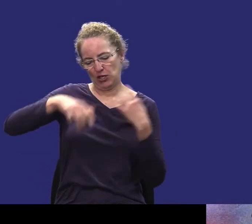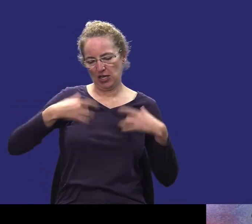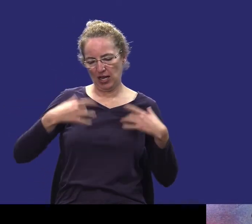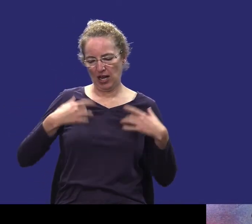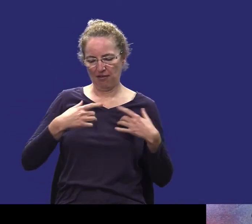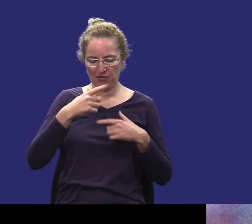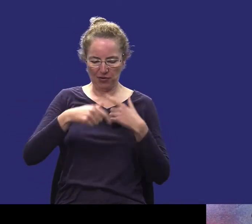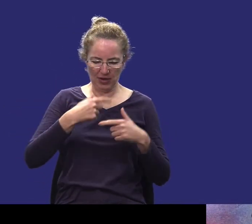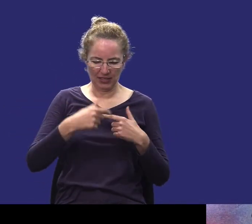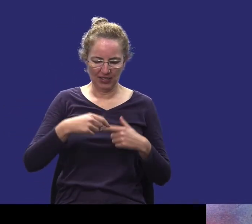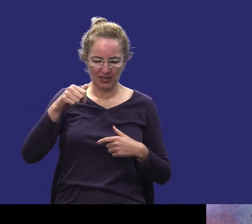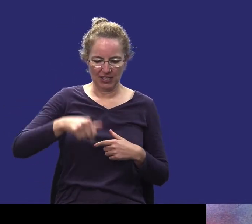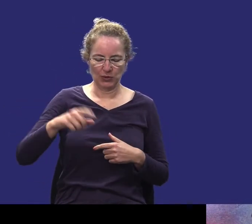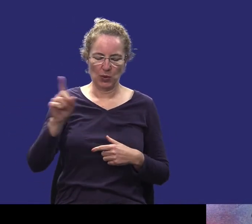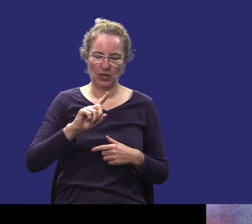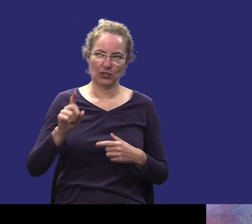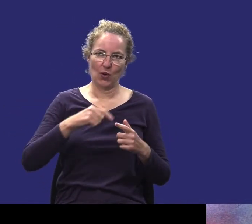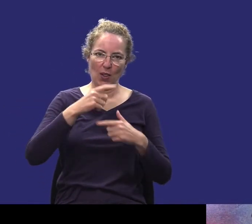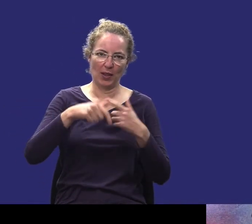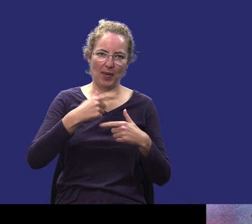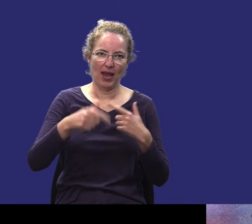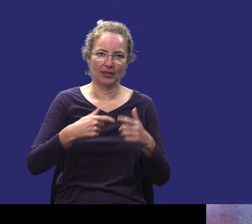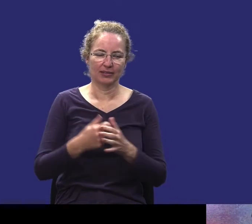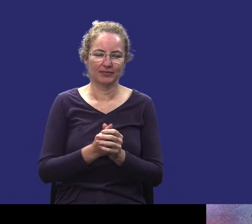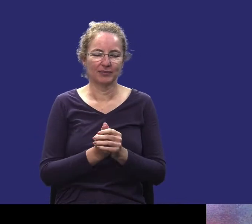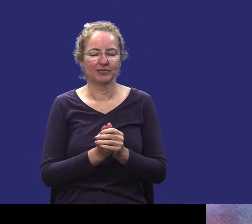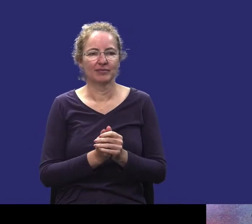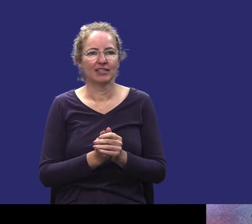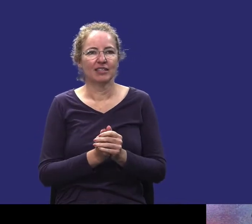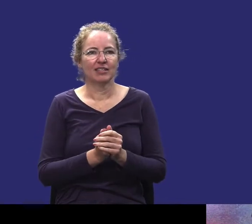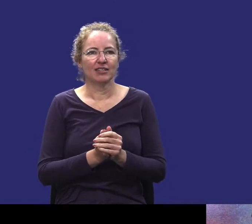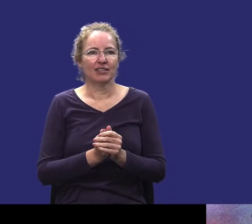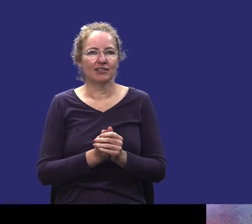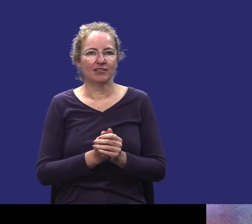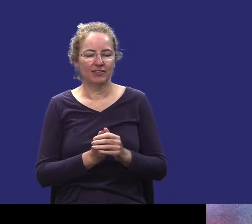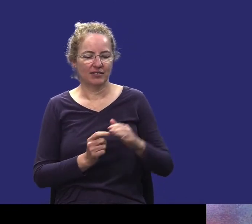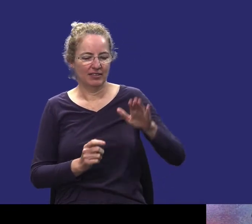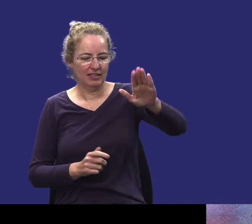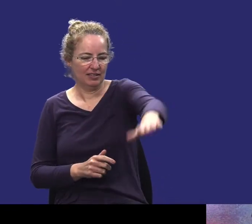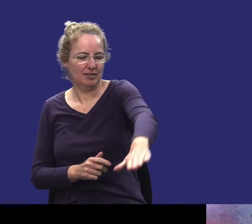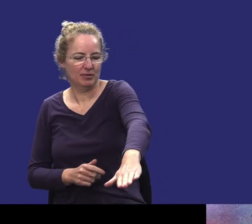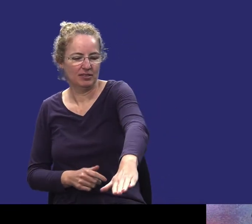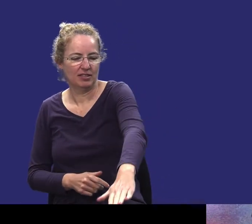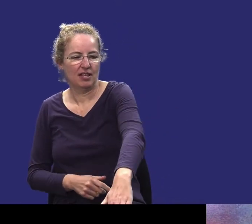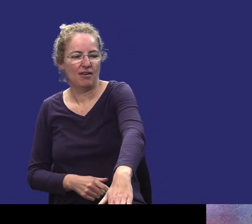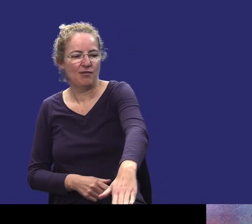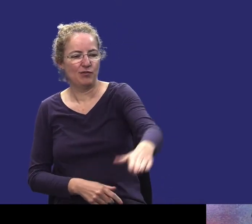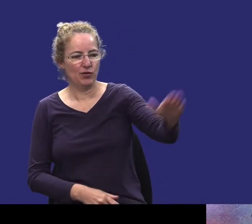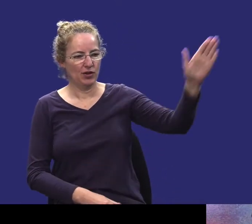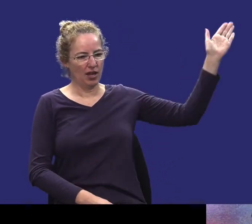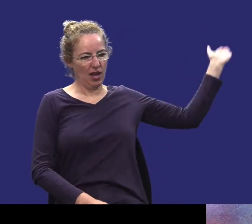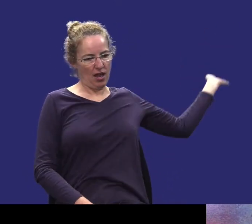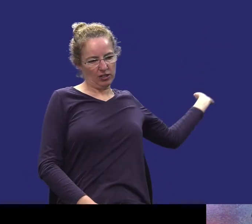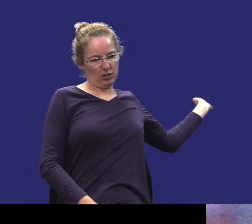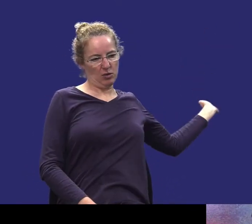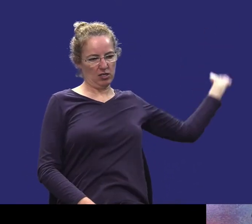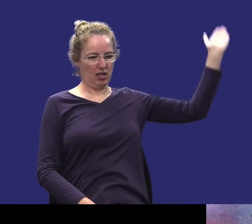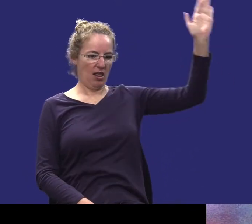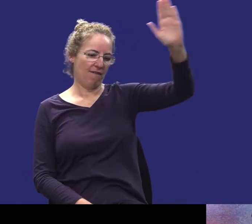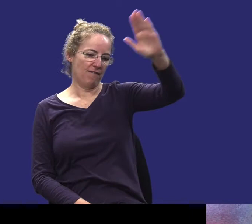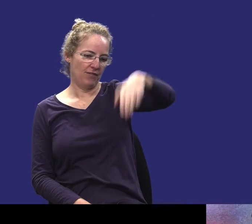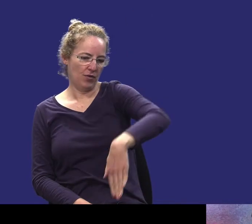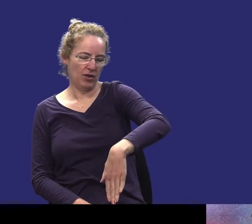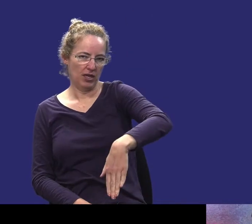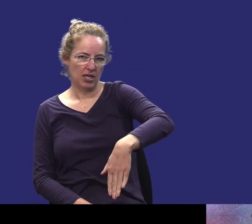around, and that's what it's all about. Left foot in, you put your left foot out, you put